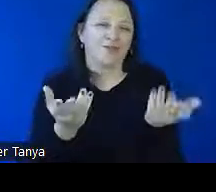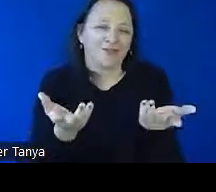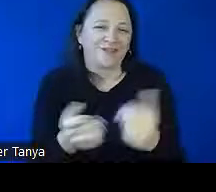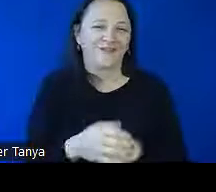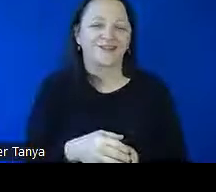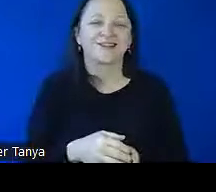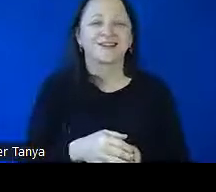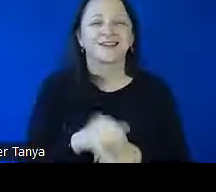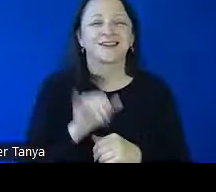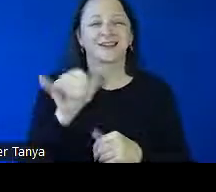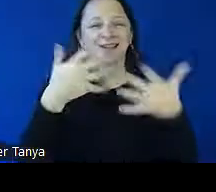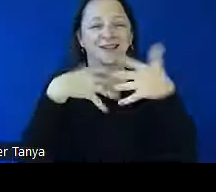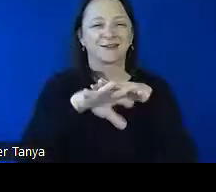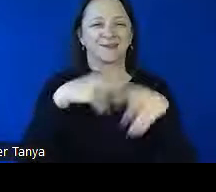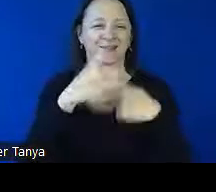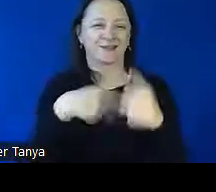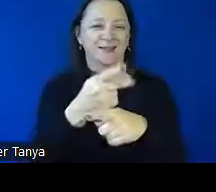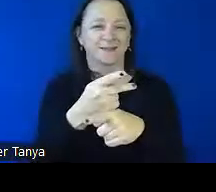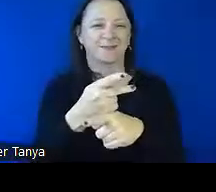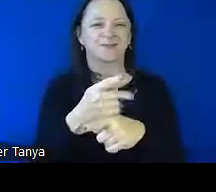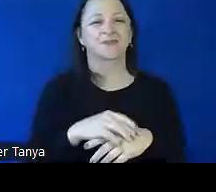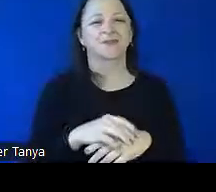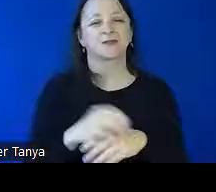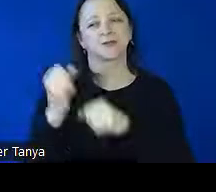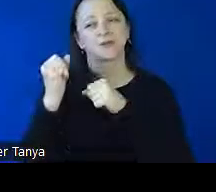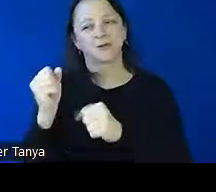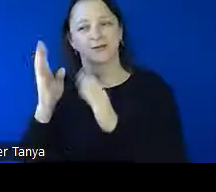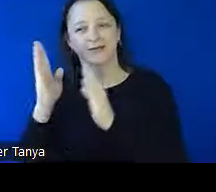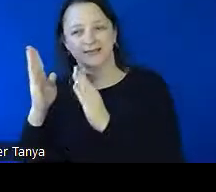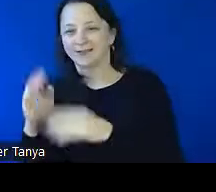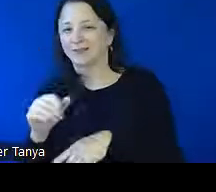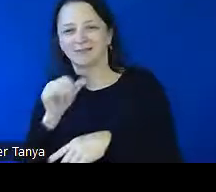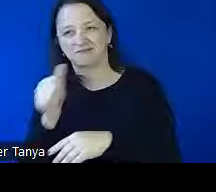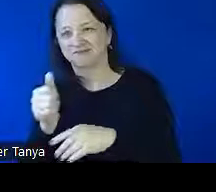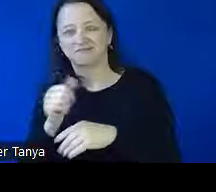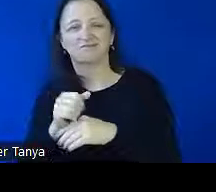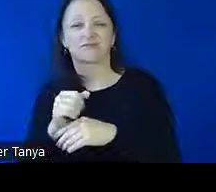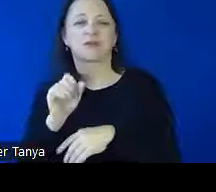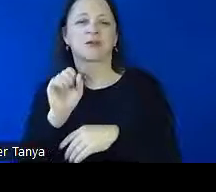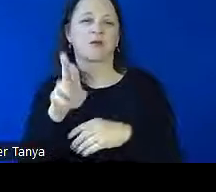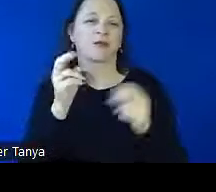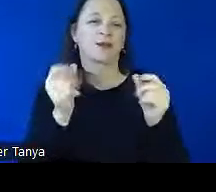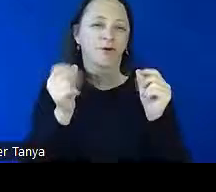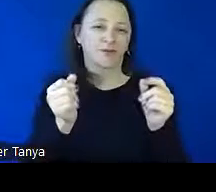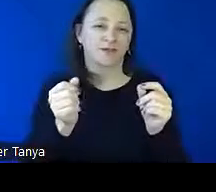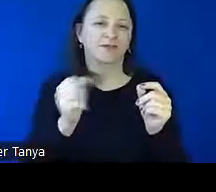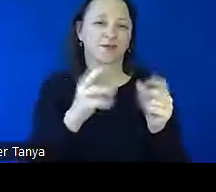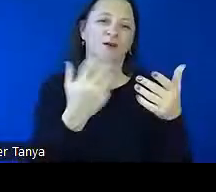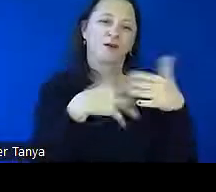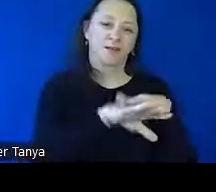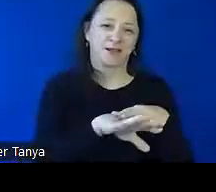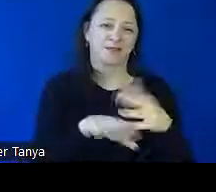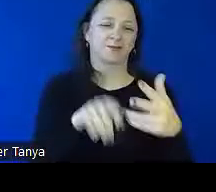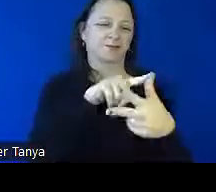that's kind of like that combined type. And so we have a predominantly inattentive type, hyperactive impulsive type, or you have a combined type with both